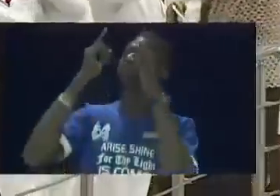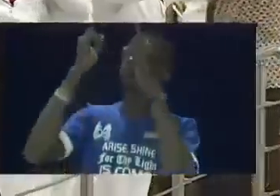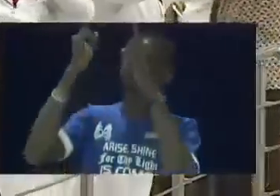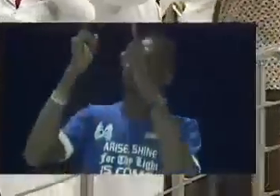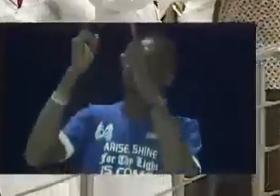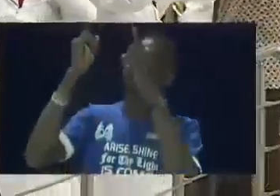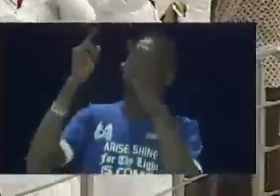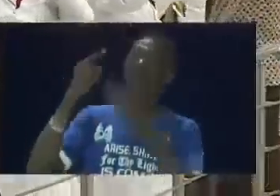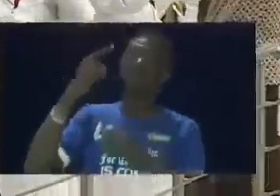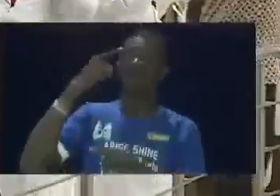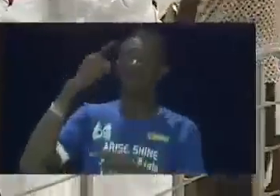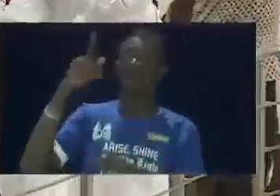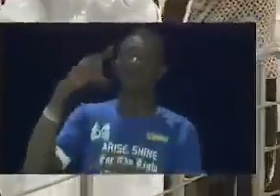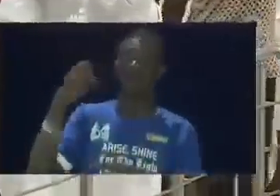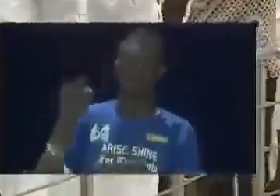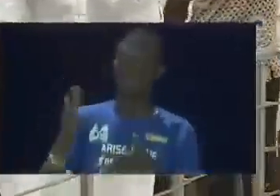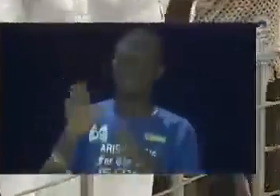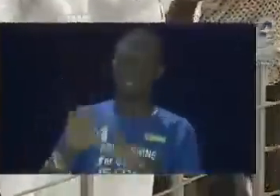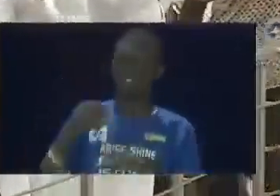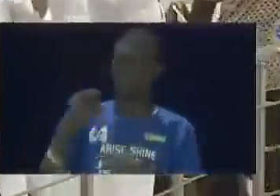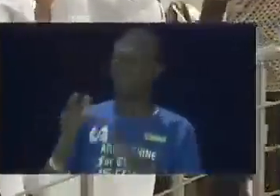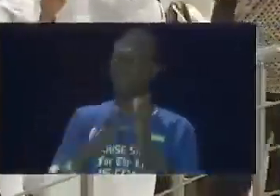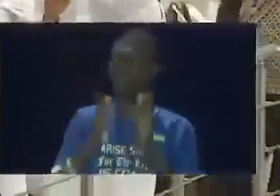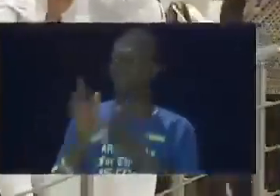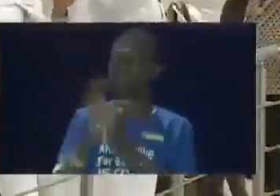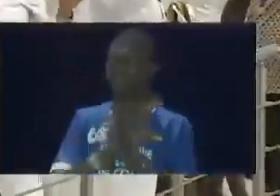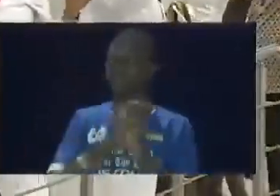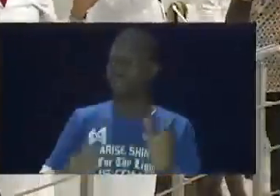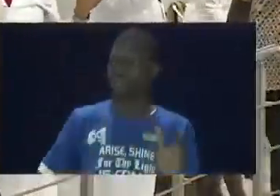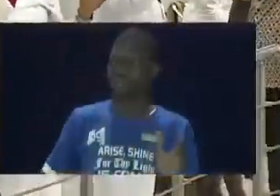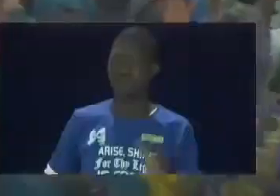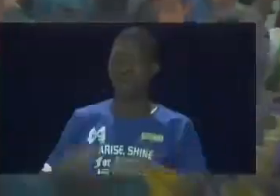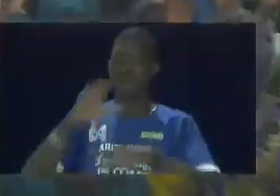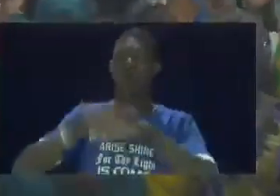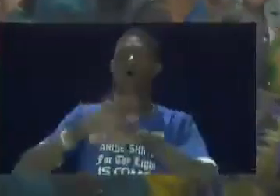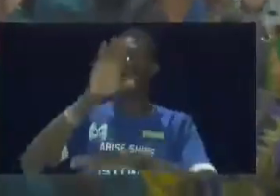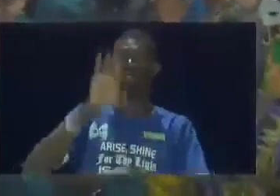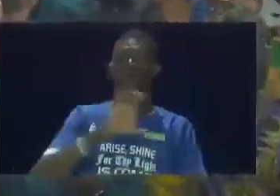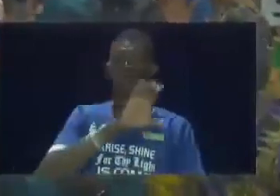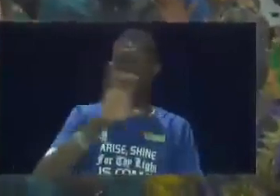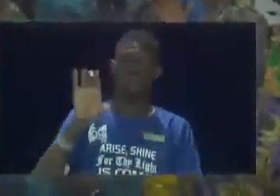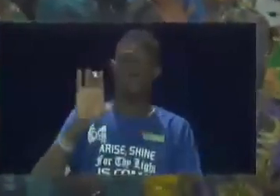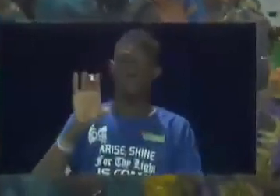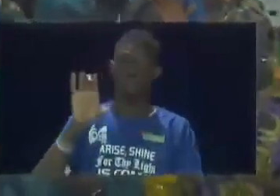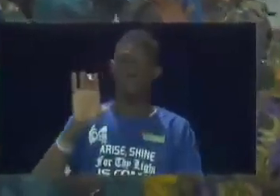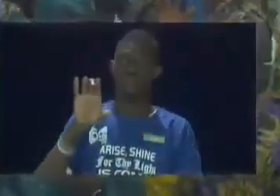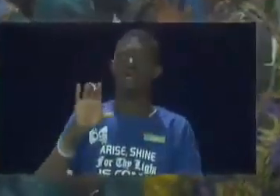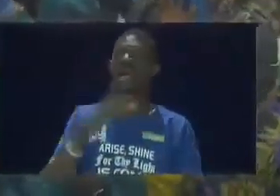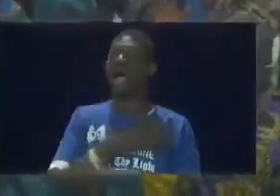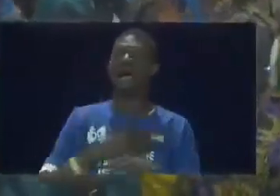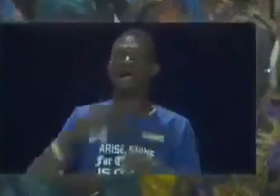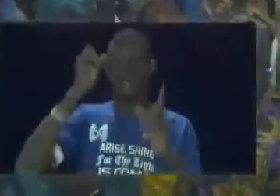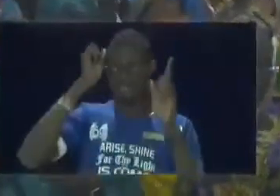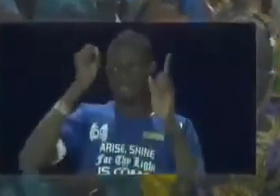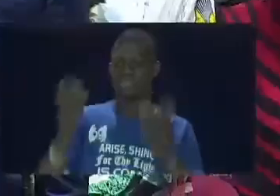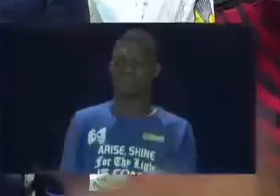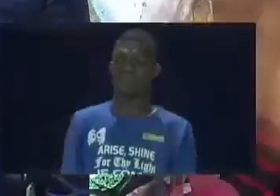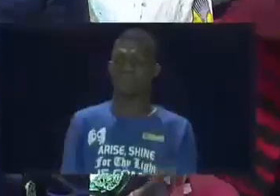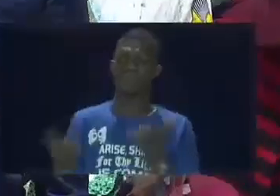thank you for the death of Jesus on the cross and his